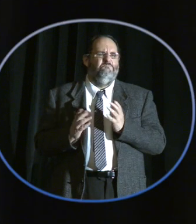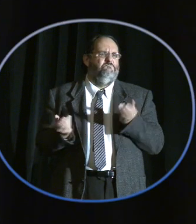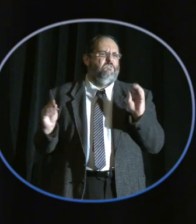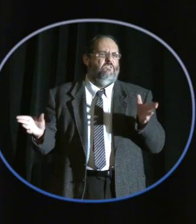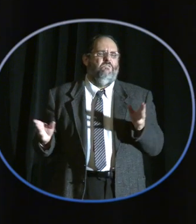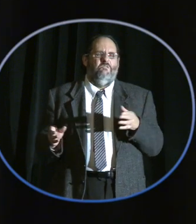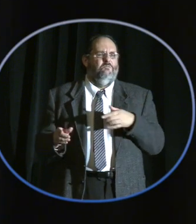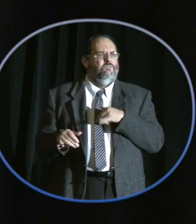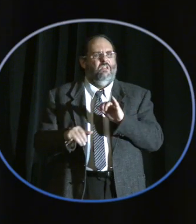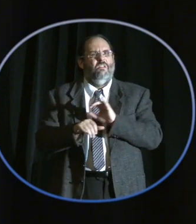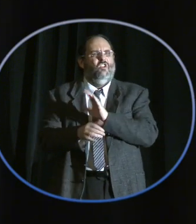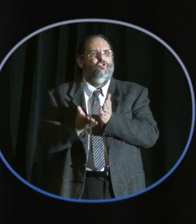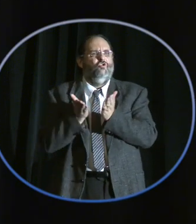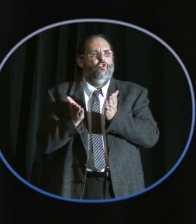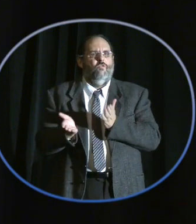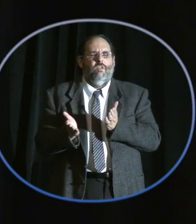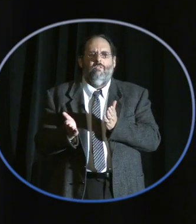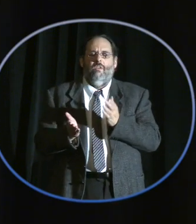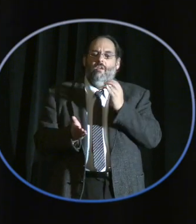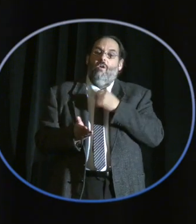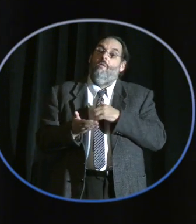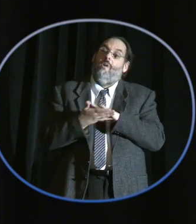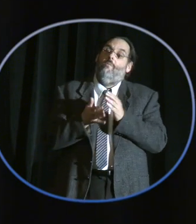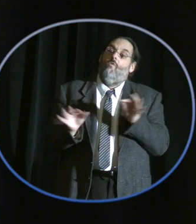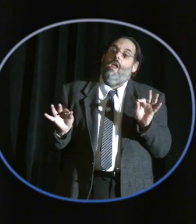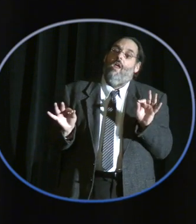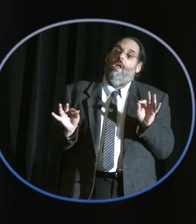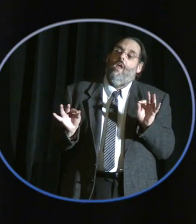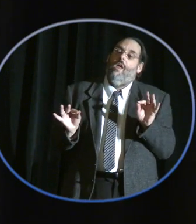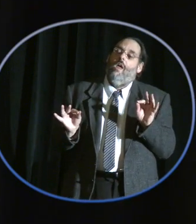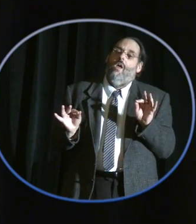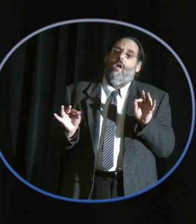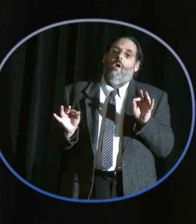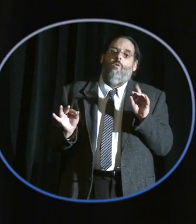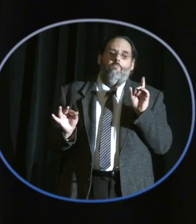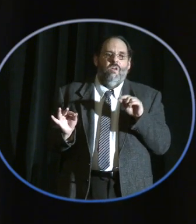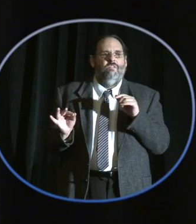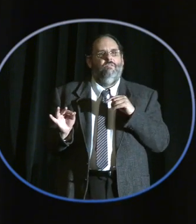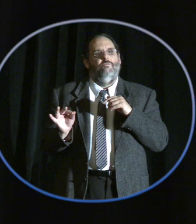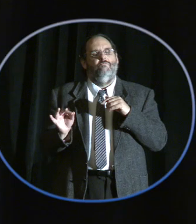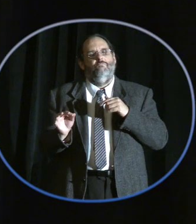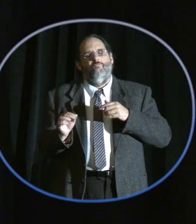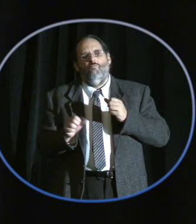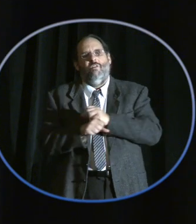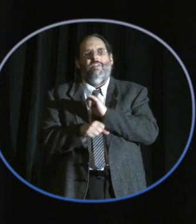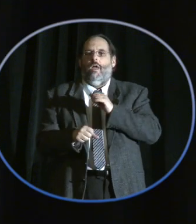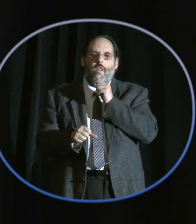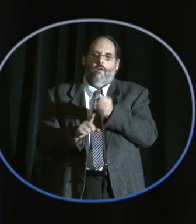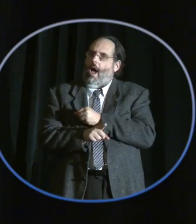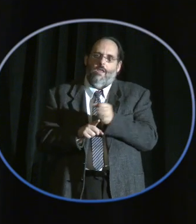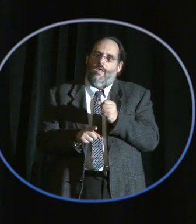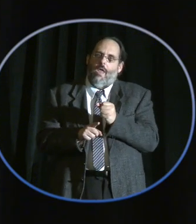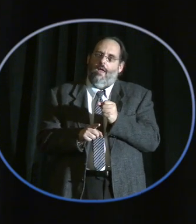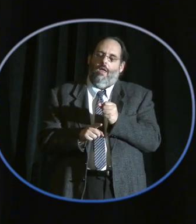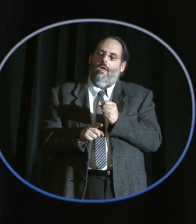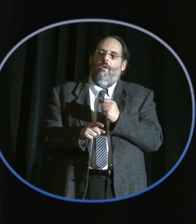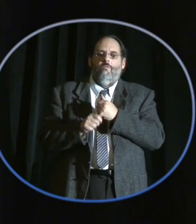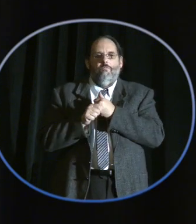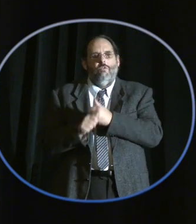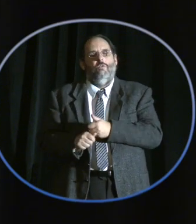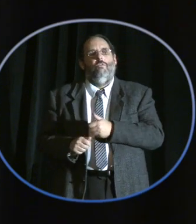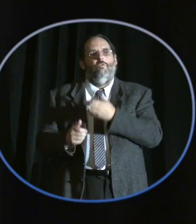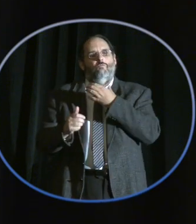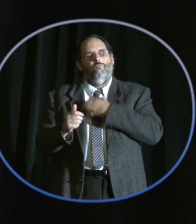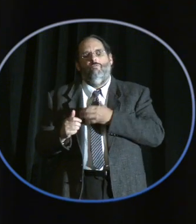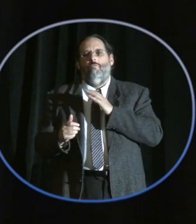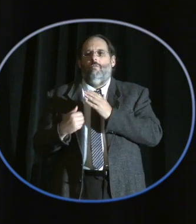And so, if we would be free, we must be prepared by nonviolence to work for it in defiance of our country and